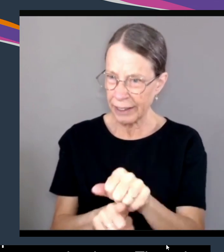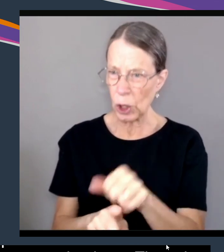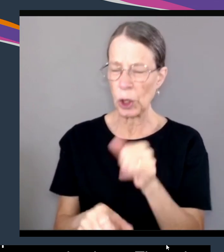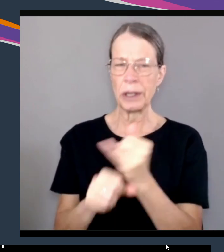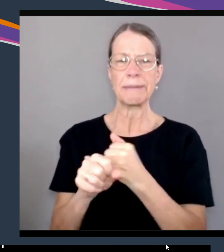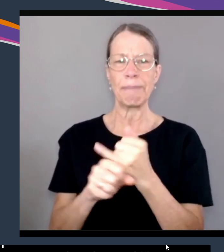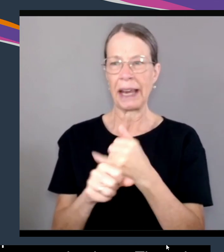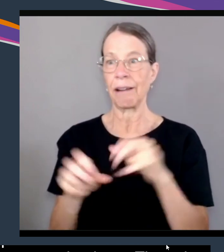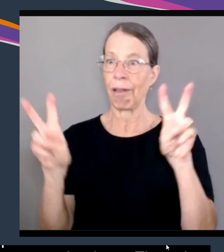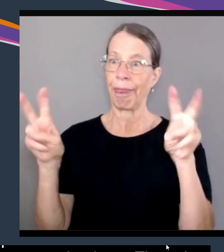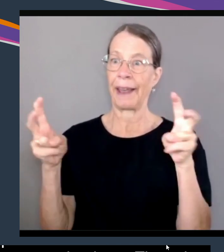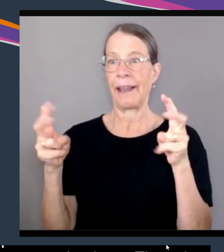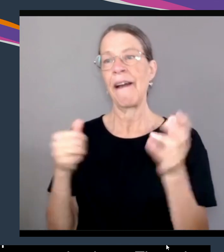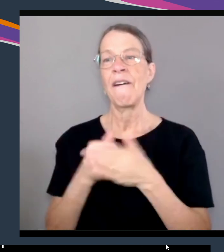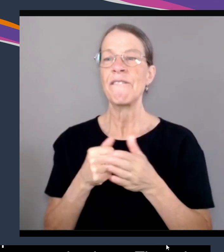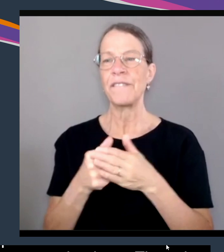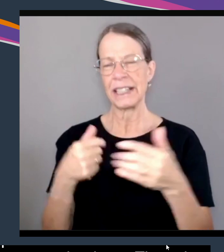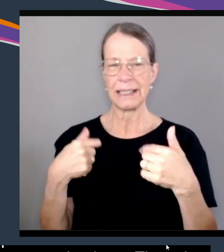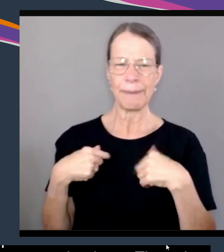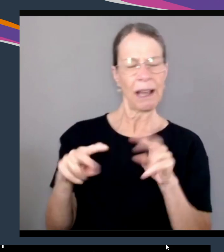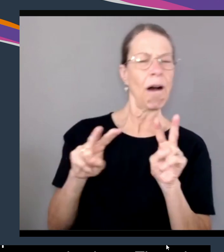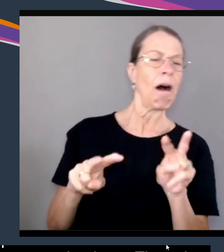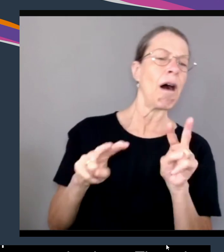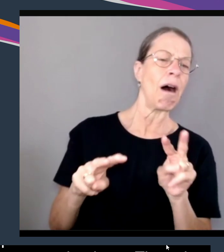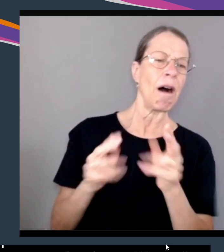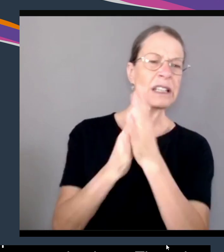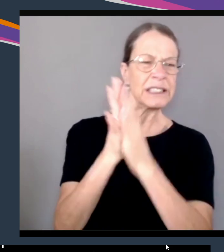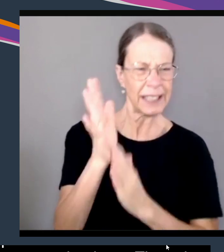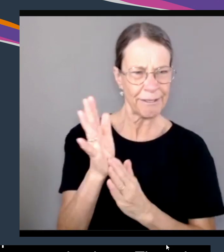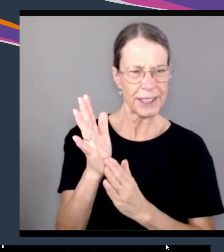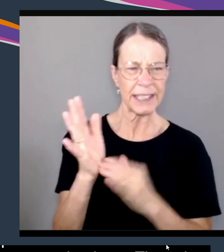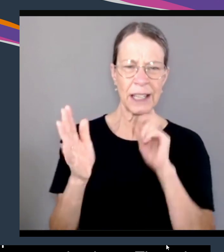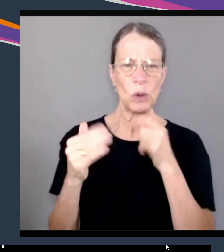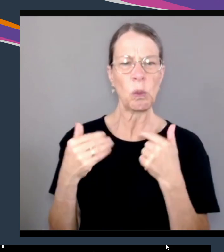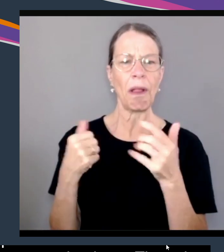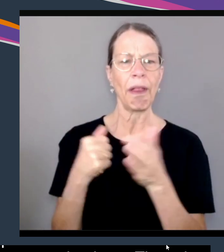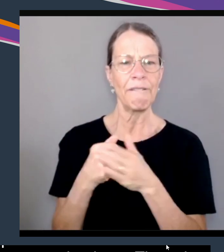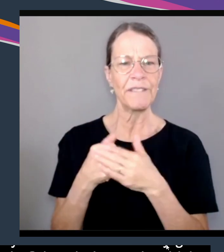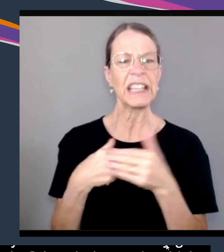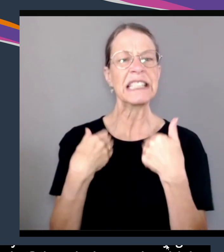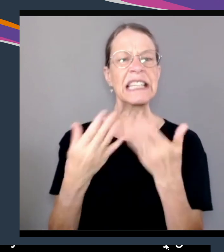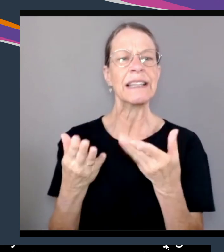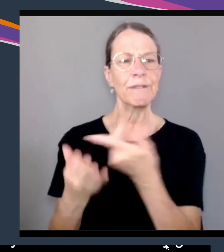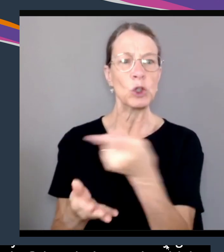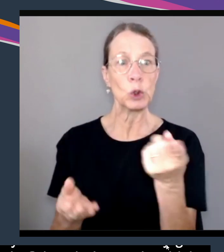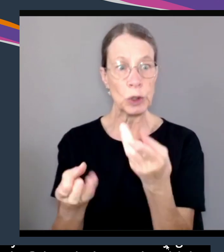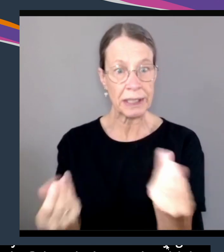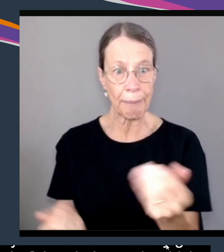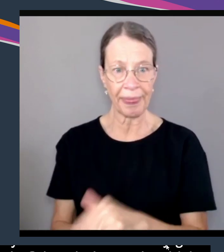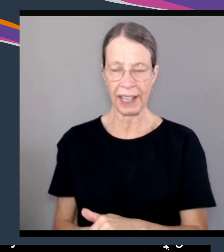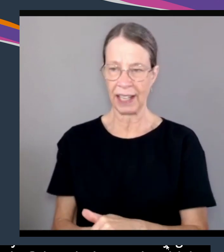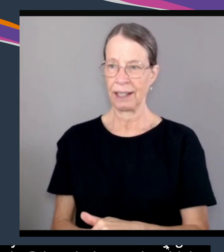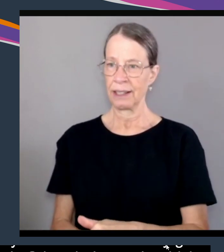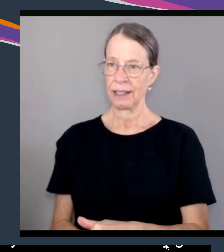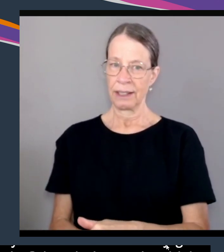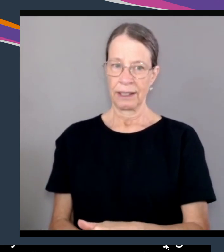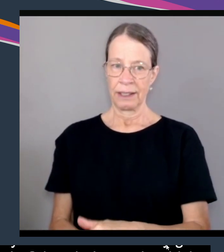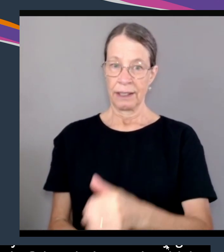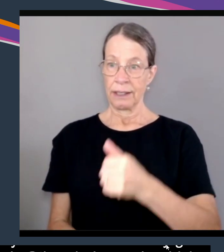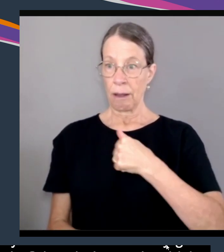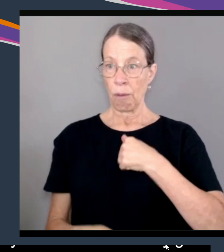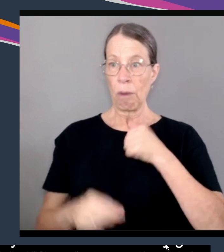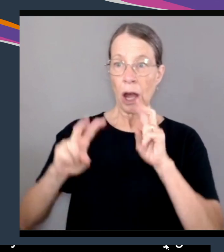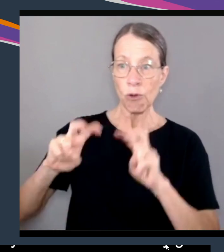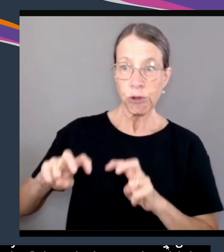me. They see me, I'm going to fix the deficit in your body by giving you something. And my research is to make